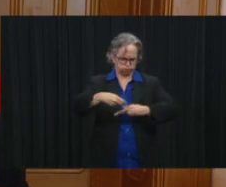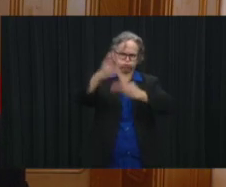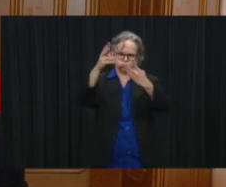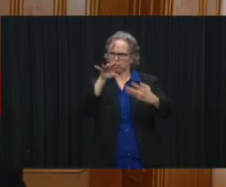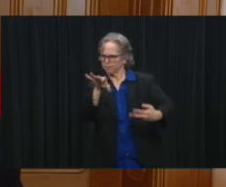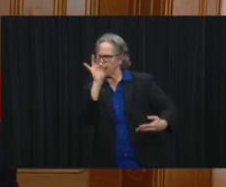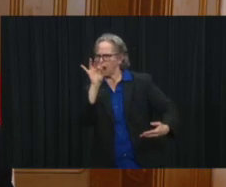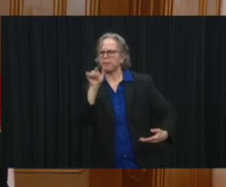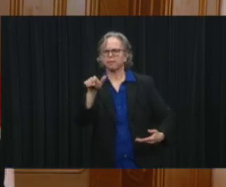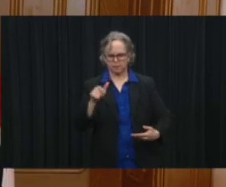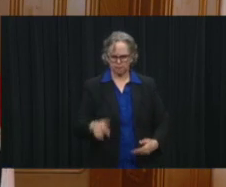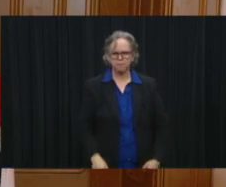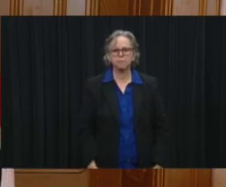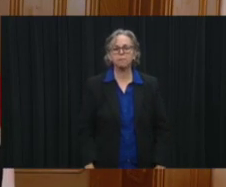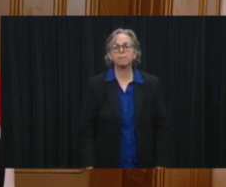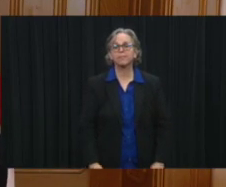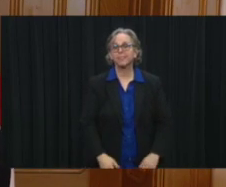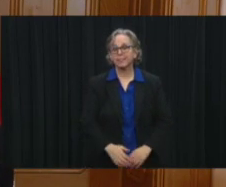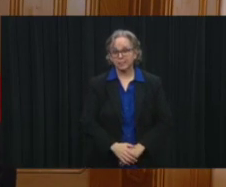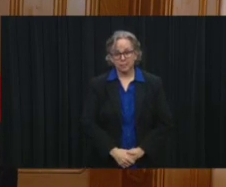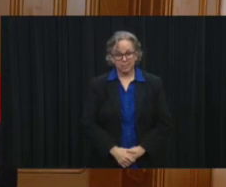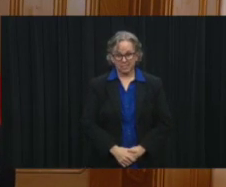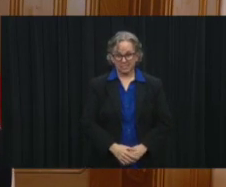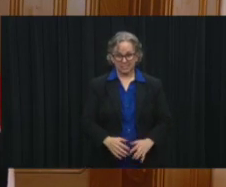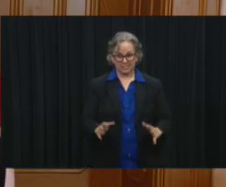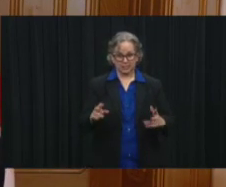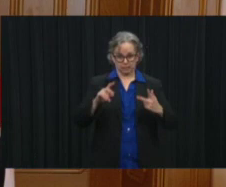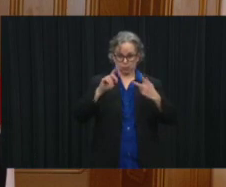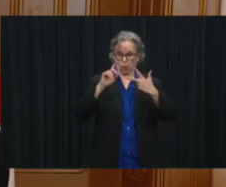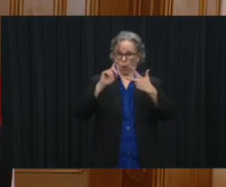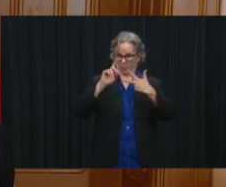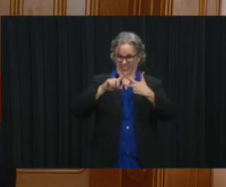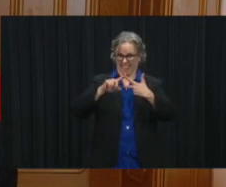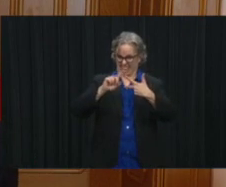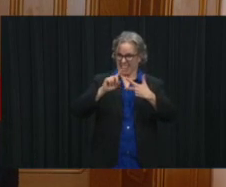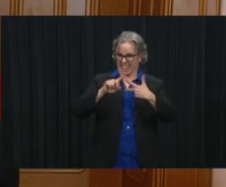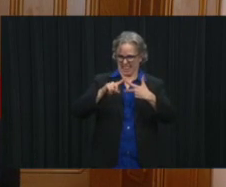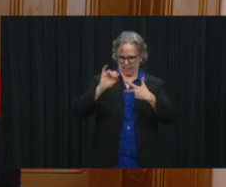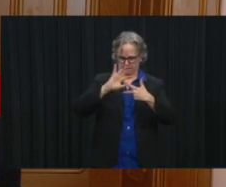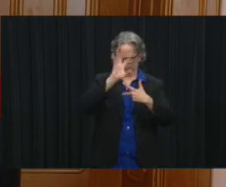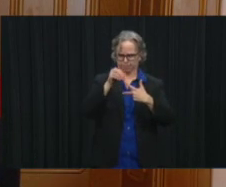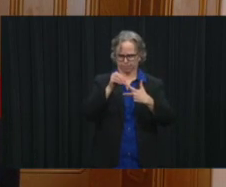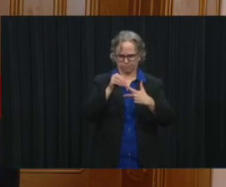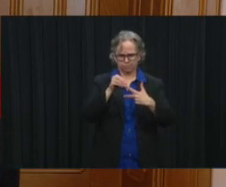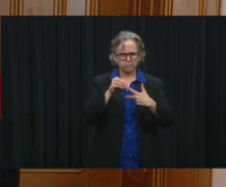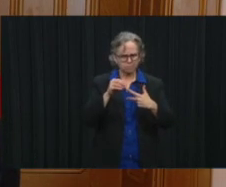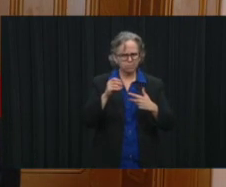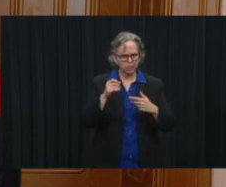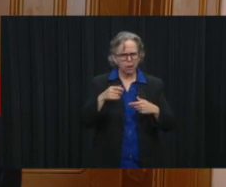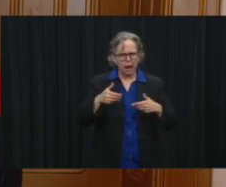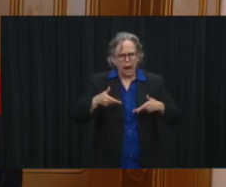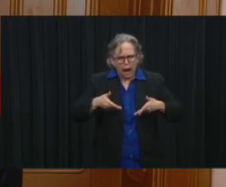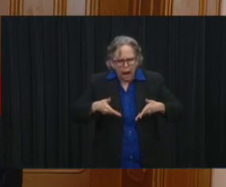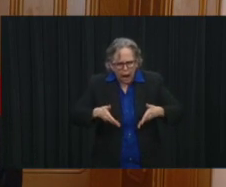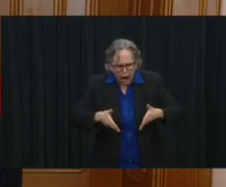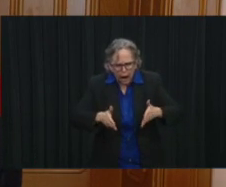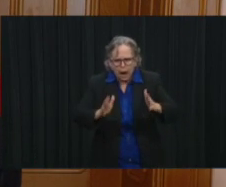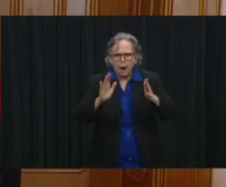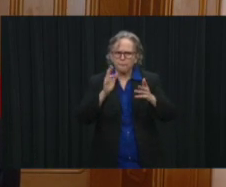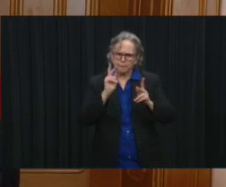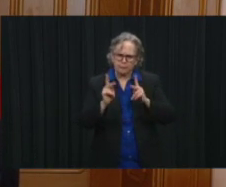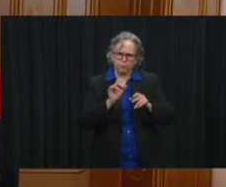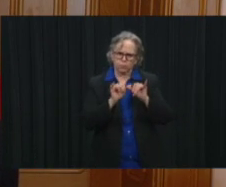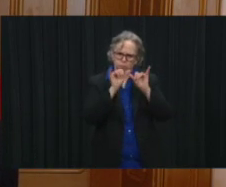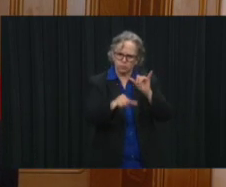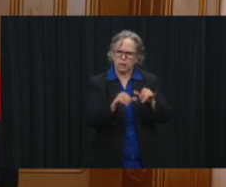to keep them at their job, I think is incredibly important right now. And again, we've heard from a lot of companies, particularly small businesses in Ohio, who have